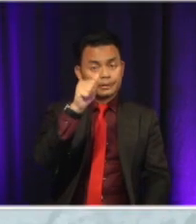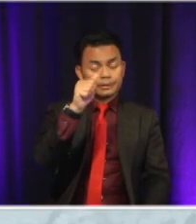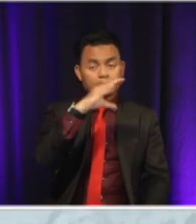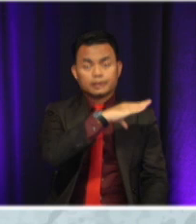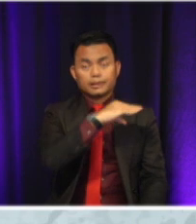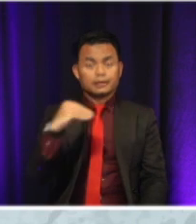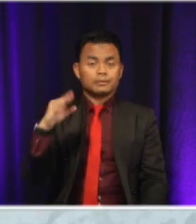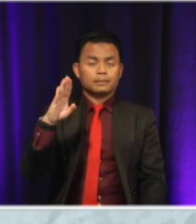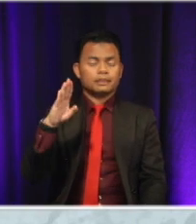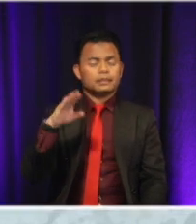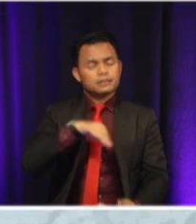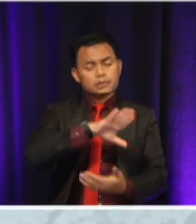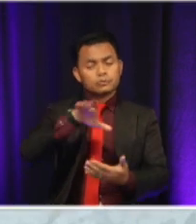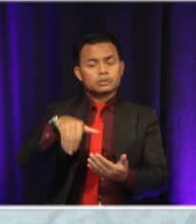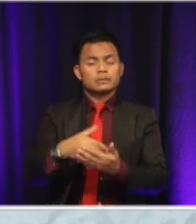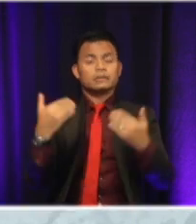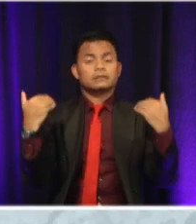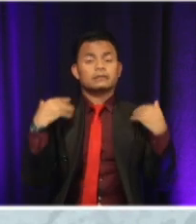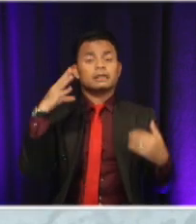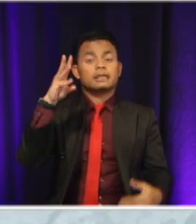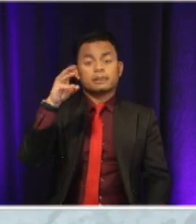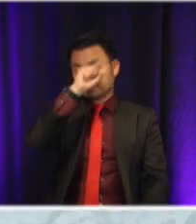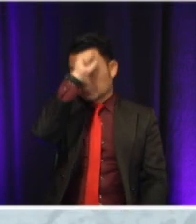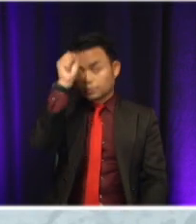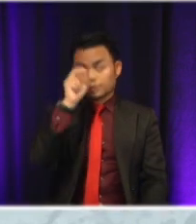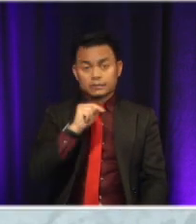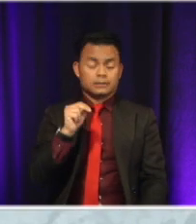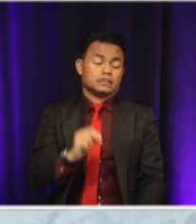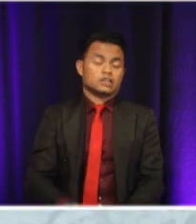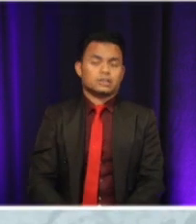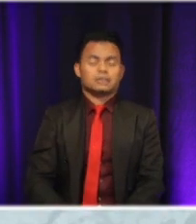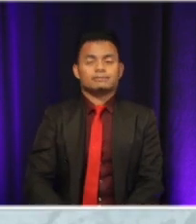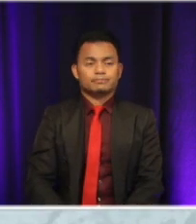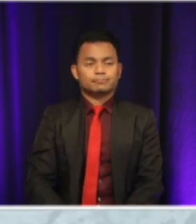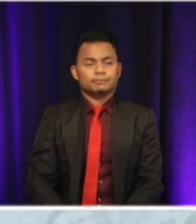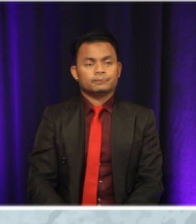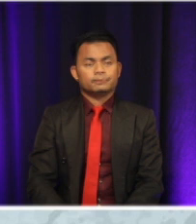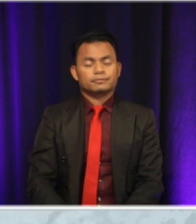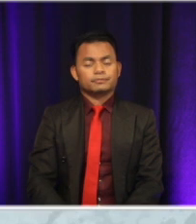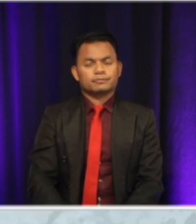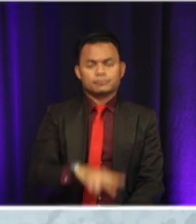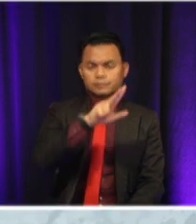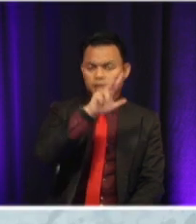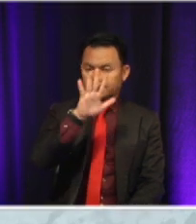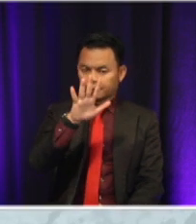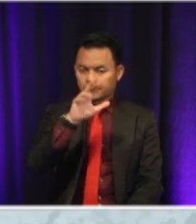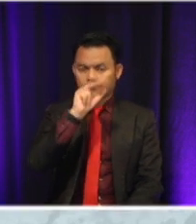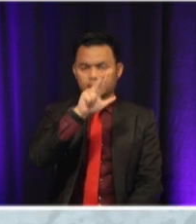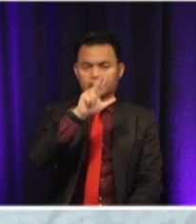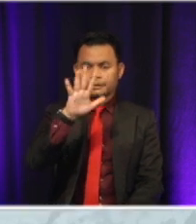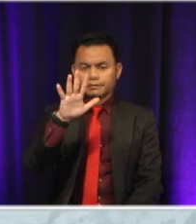the division of marks to achieve, it's actually 35, 35 and 30.